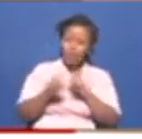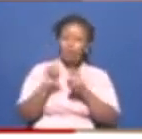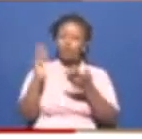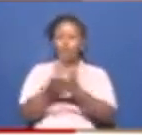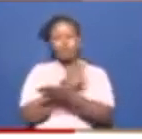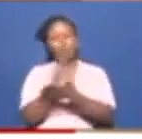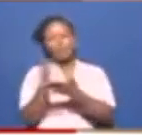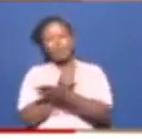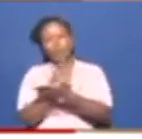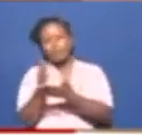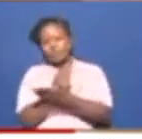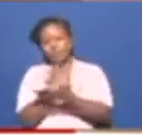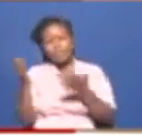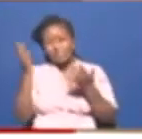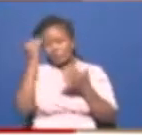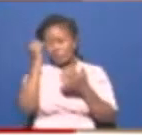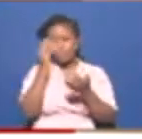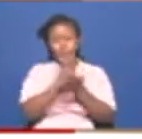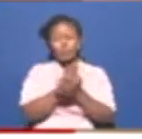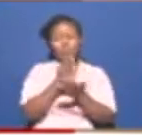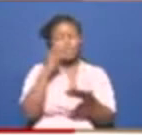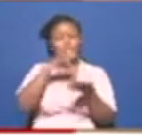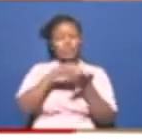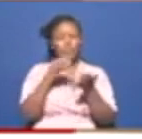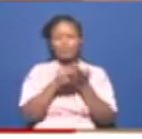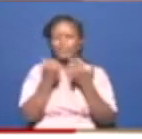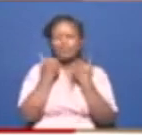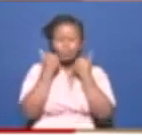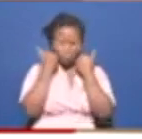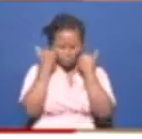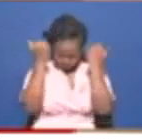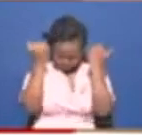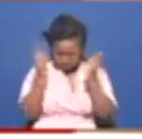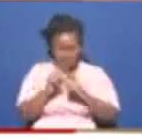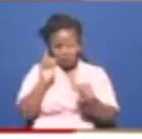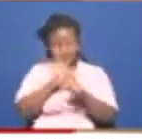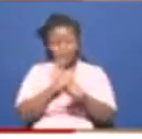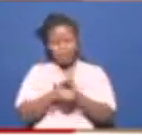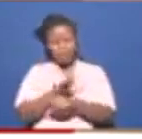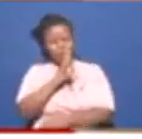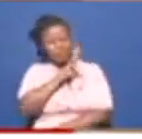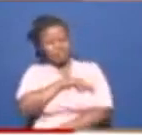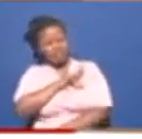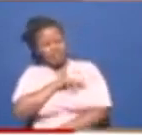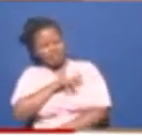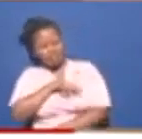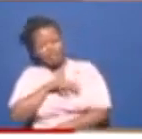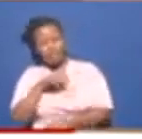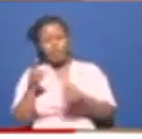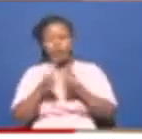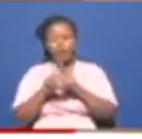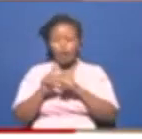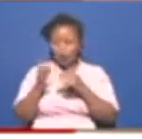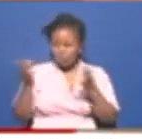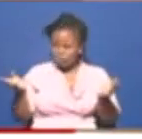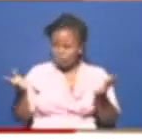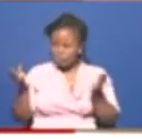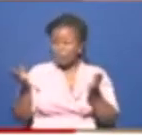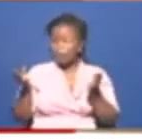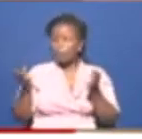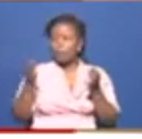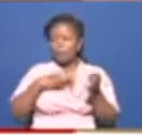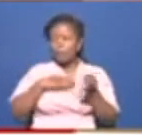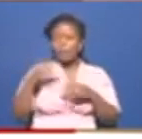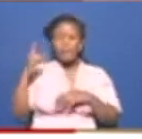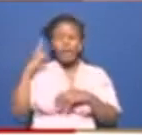whole experience is very traumatic. Yeah, and then there's a lot of stigma associated with the condition as well. Then apart from that, also from a lawyer's point of view, because I am a lawyer,